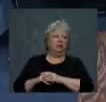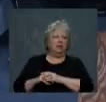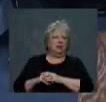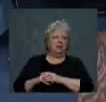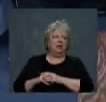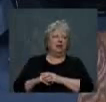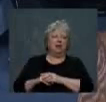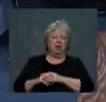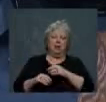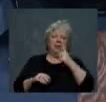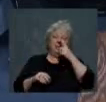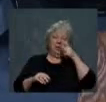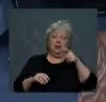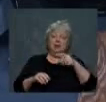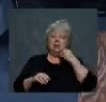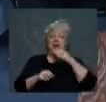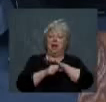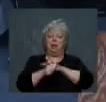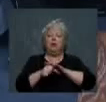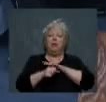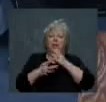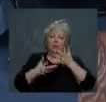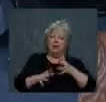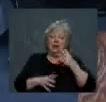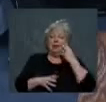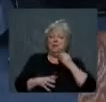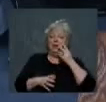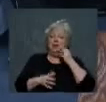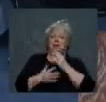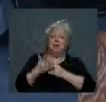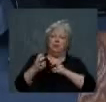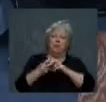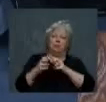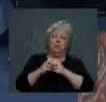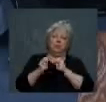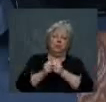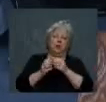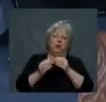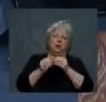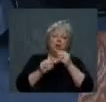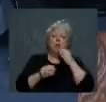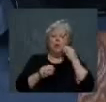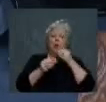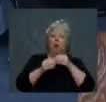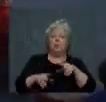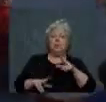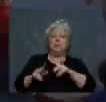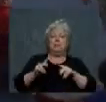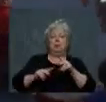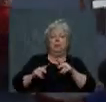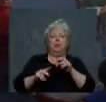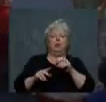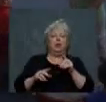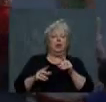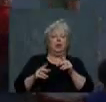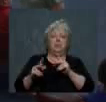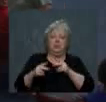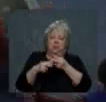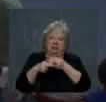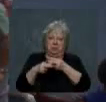and transients in the area. So I think they've said everything, and thank you very much. Thank